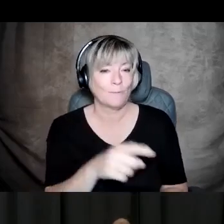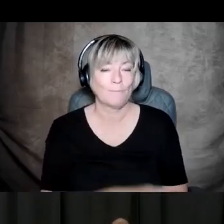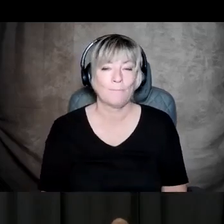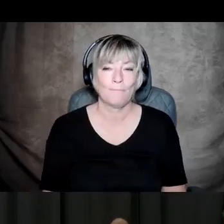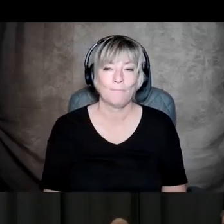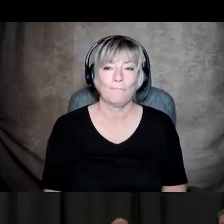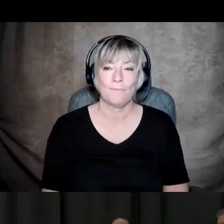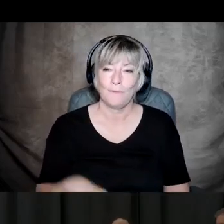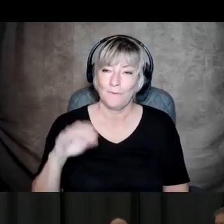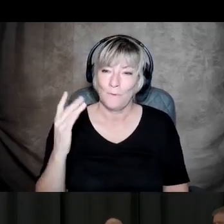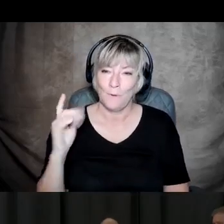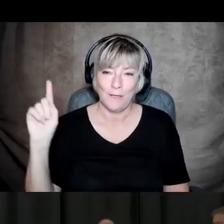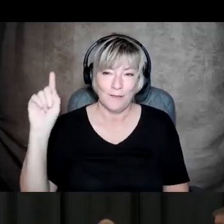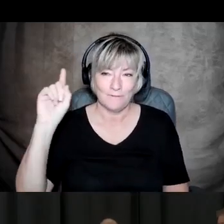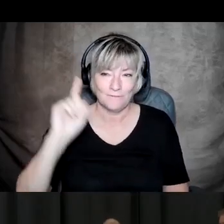Hold up.